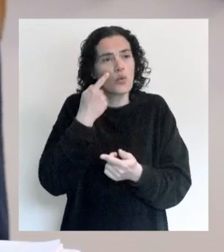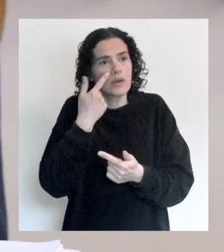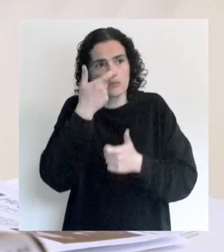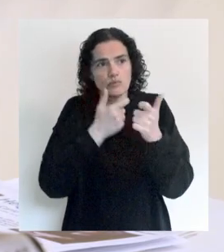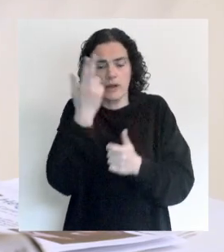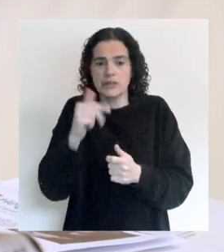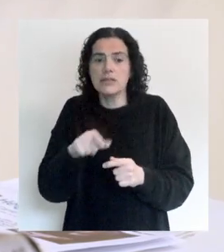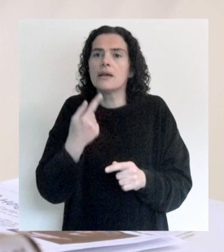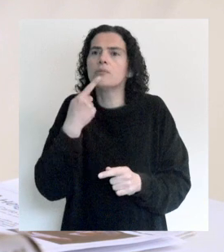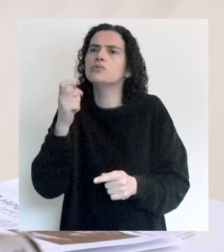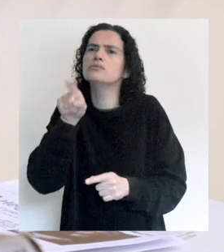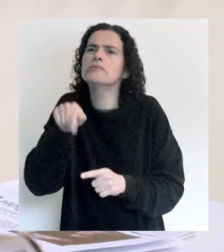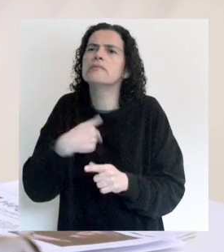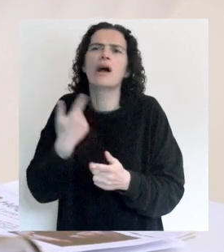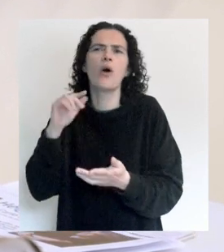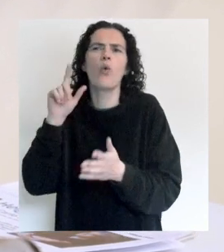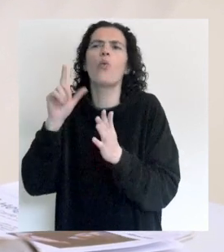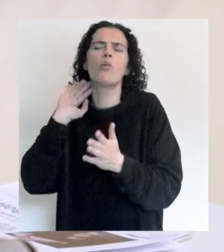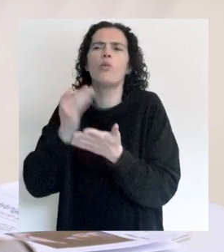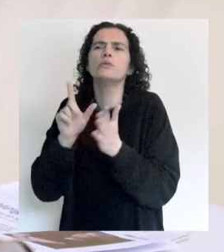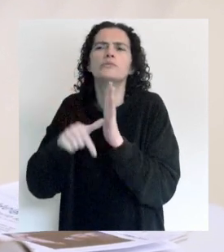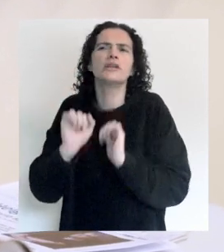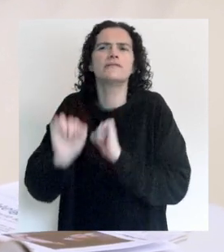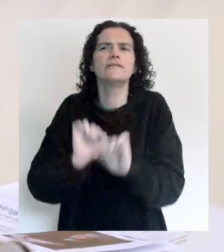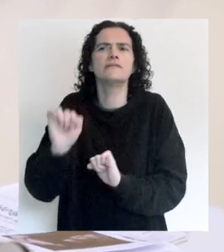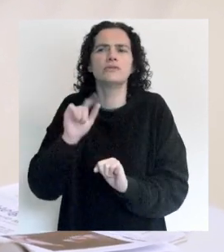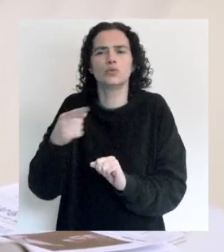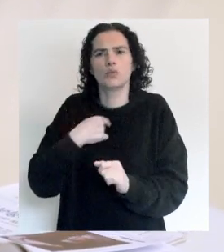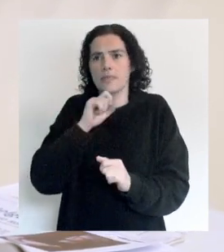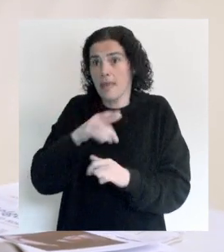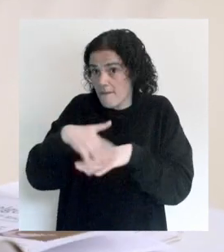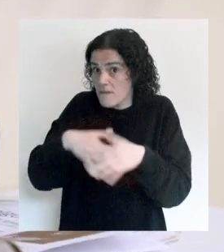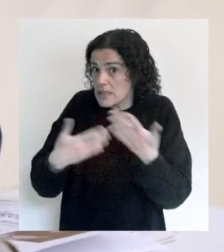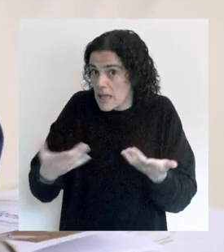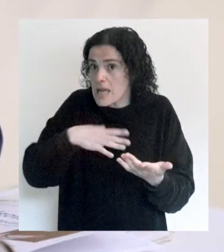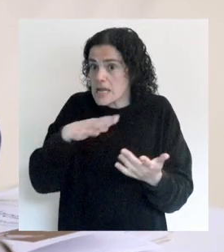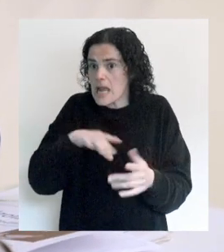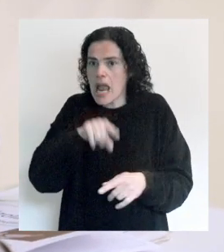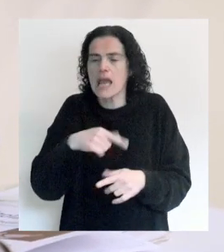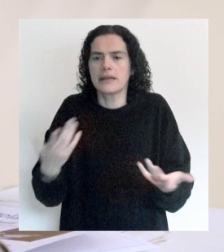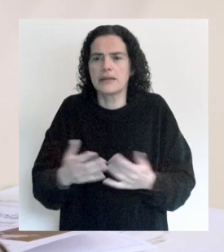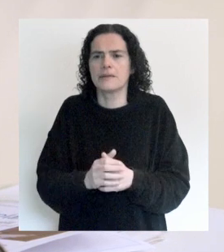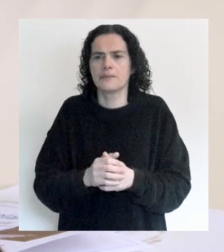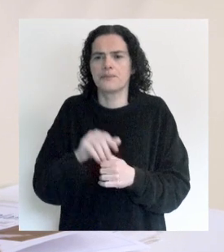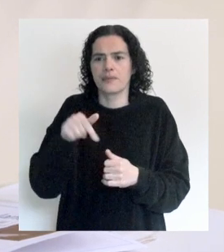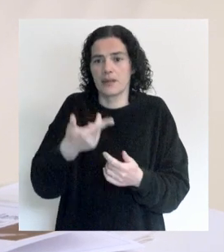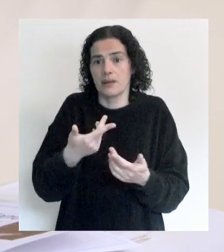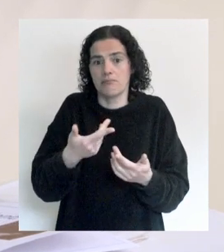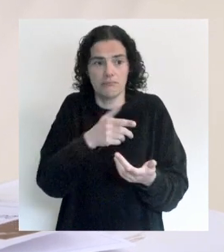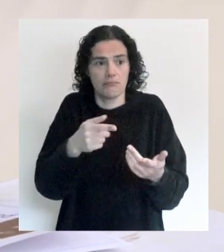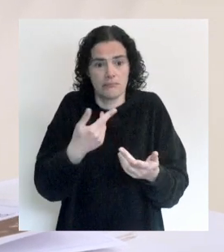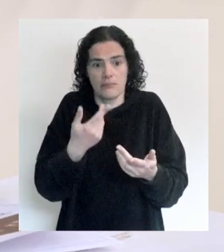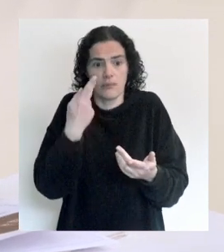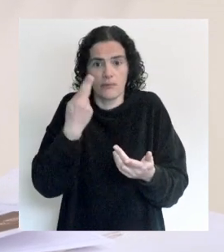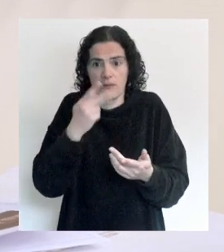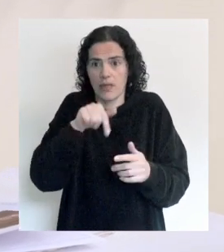meet artists, one of the first things I ask them is, what is your unrealized project? What is the project which you haven't been able to do in the art world, in the